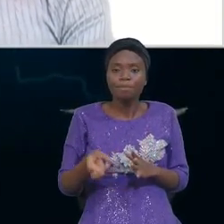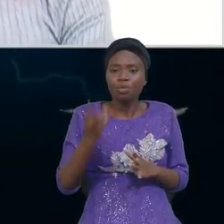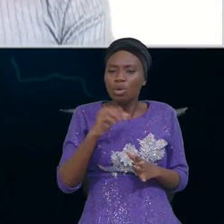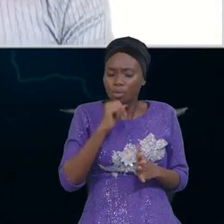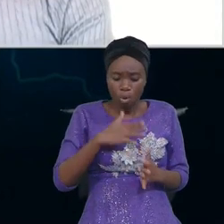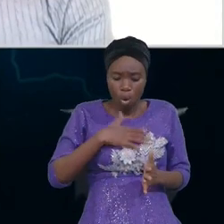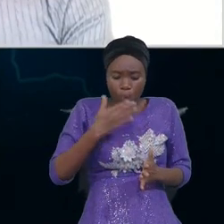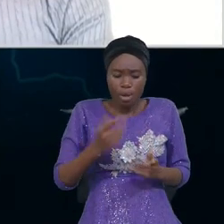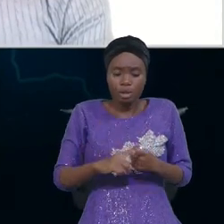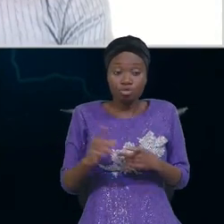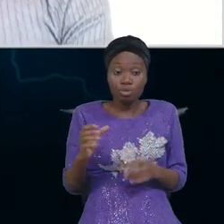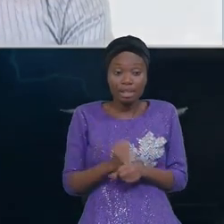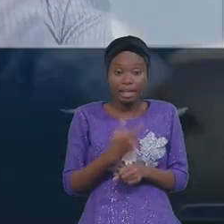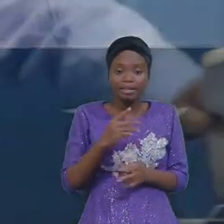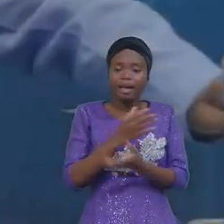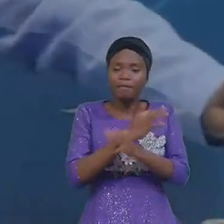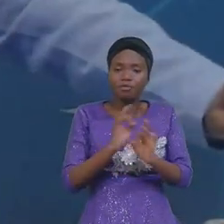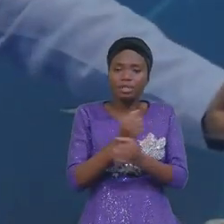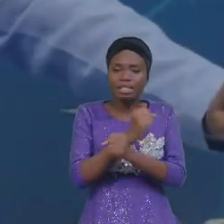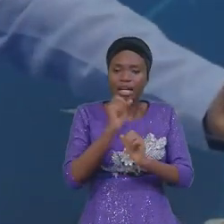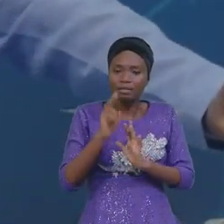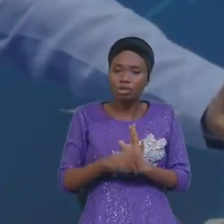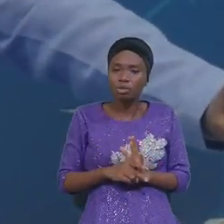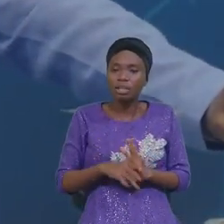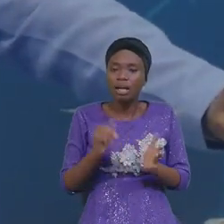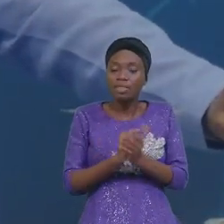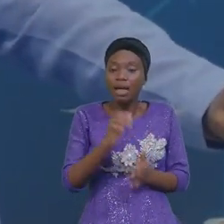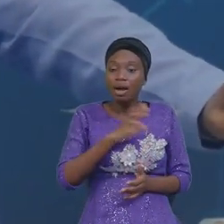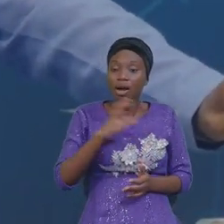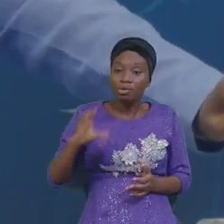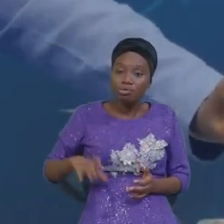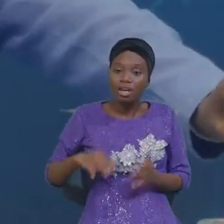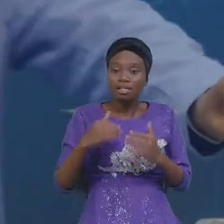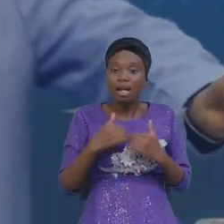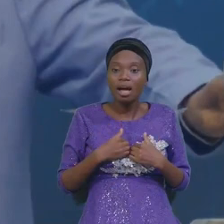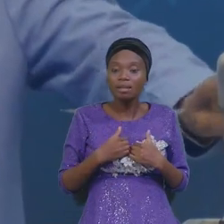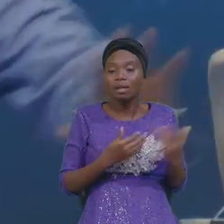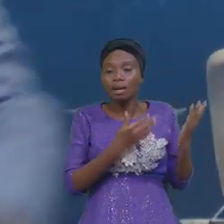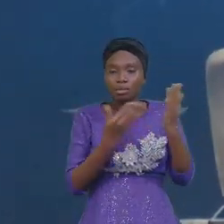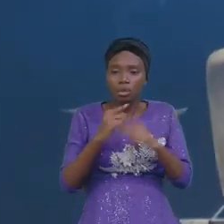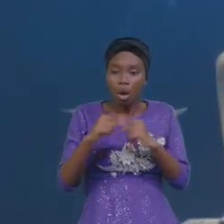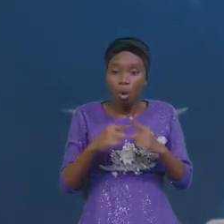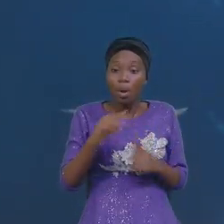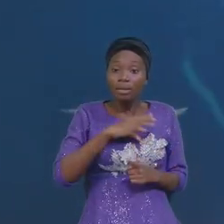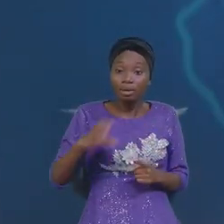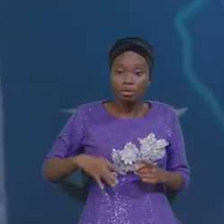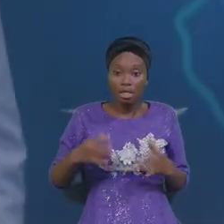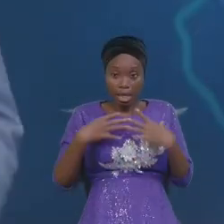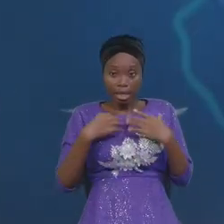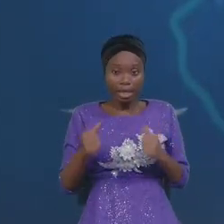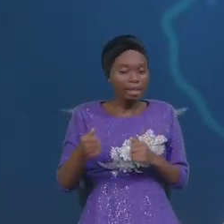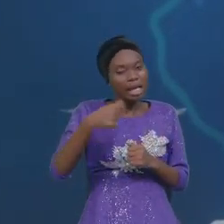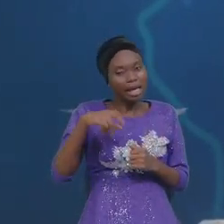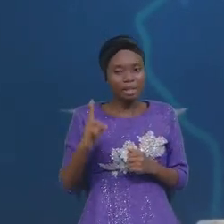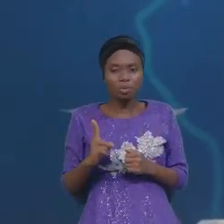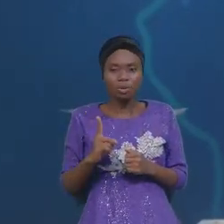to take the free salvation that Christ has brought. When Christ healed anyone,